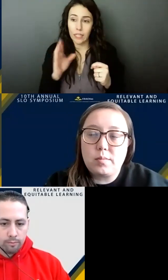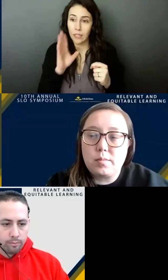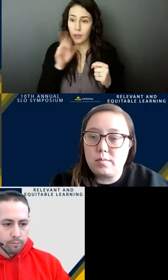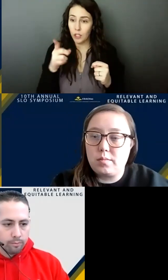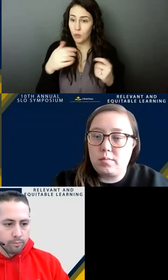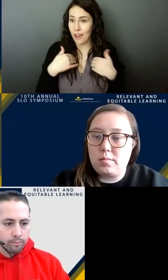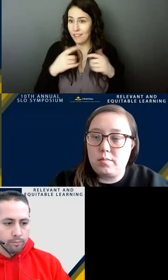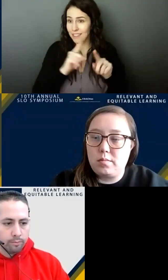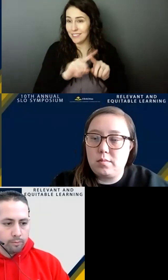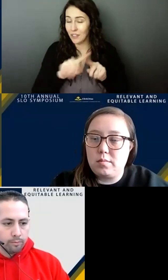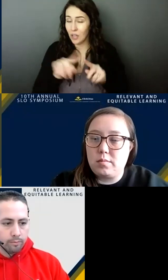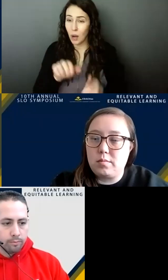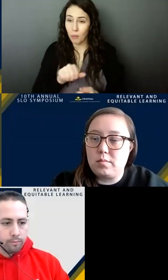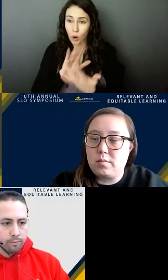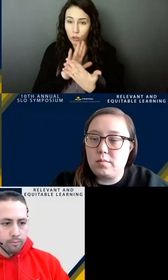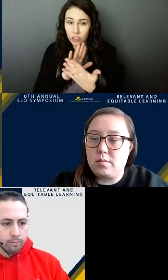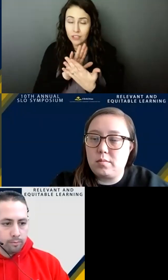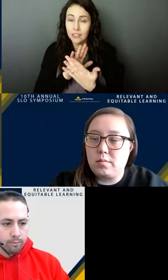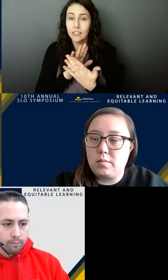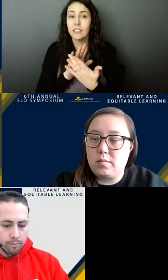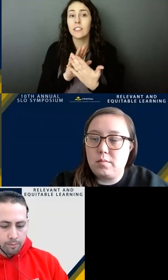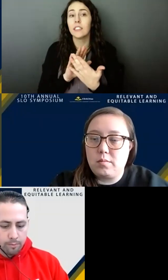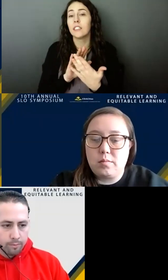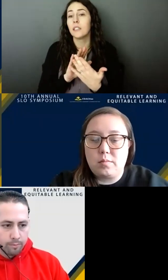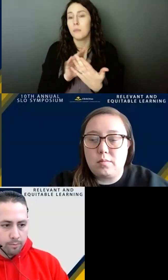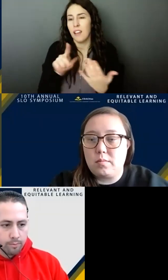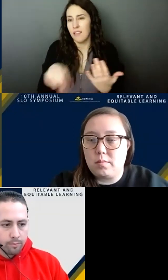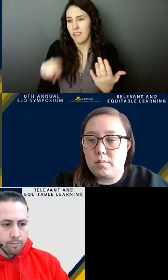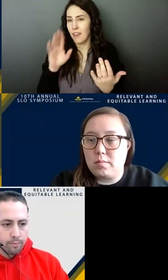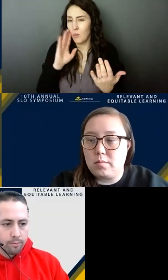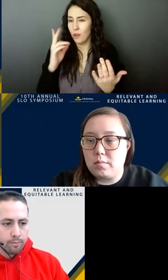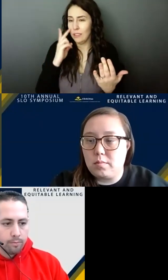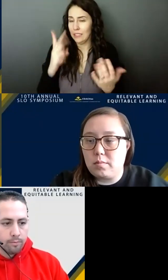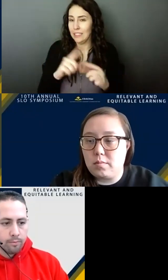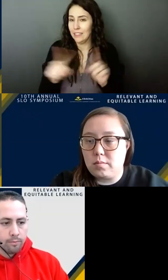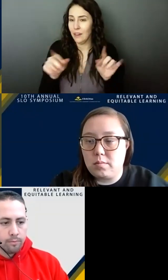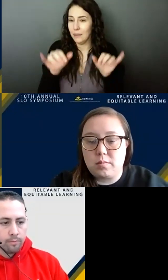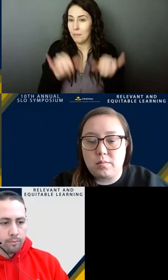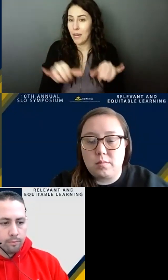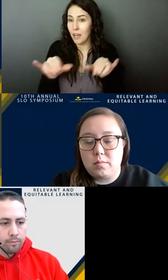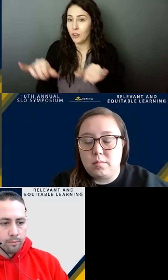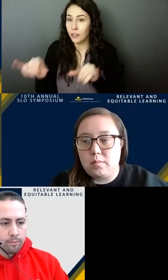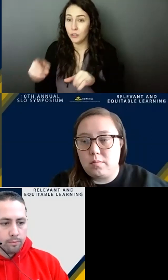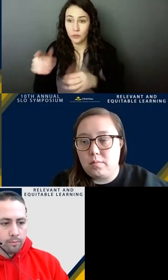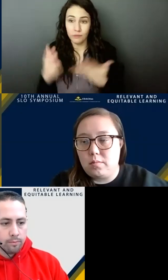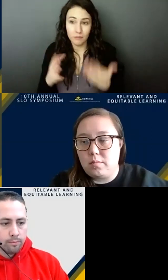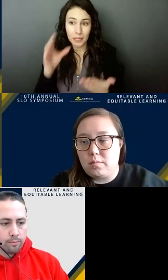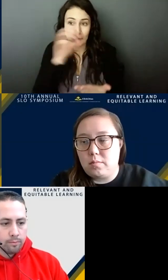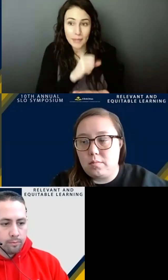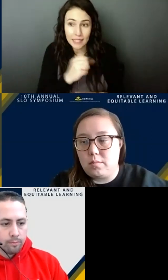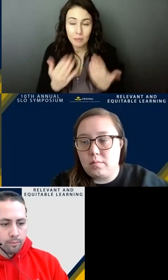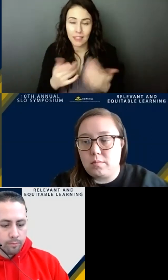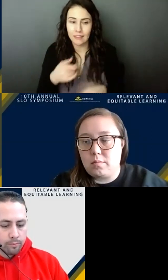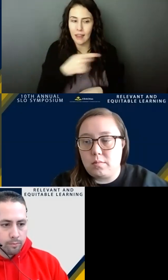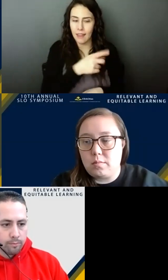to disaggregation, not only are you going to see, they're going to see different patterns that you might miss, because they're going to be able to connect